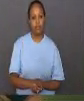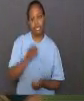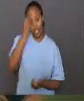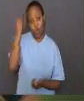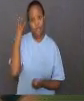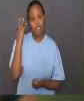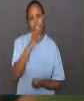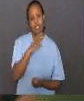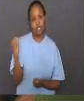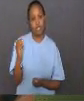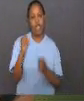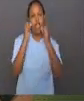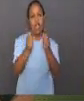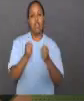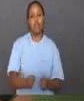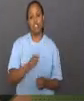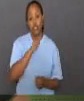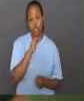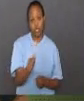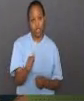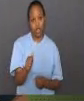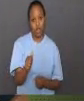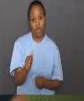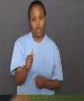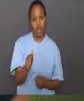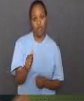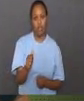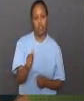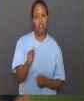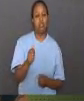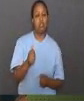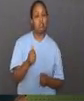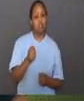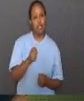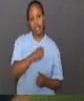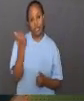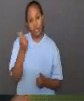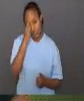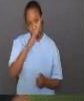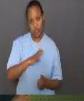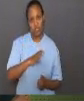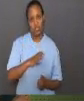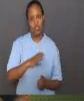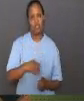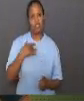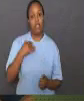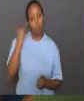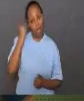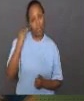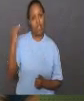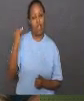Ignorance and intolerance, along with a senseless belief in the pursuit of an